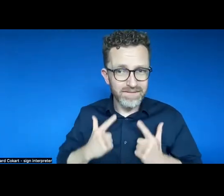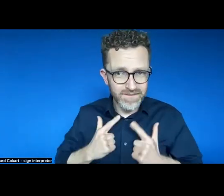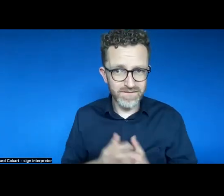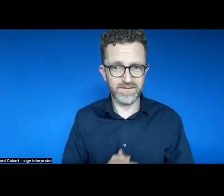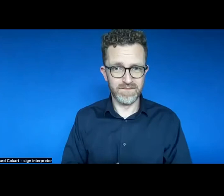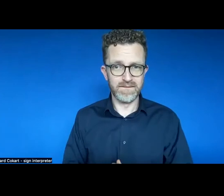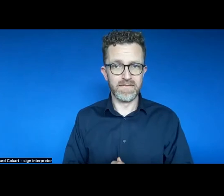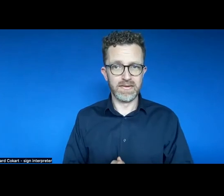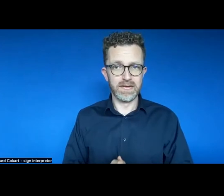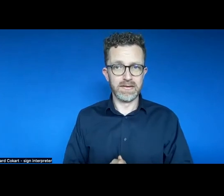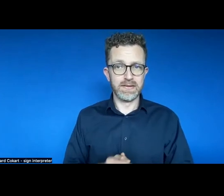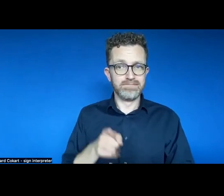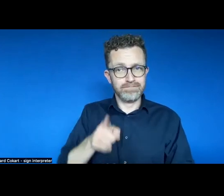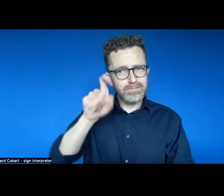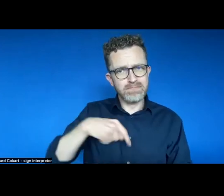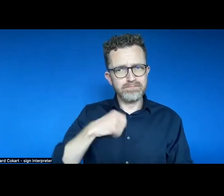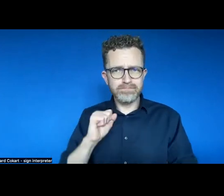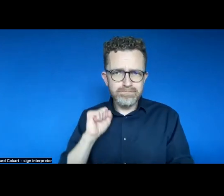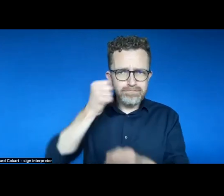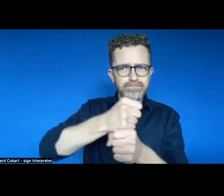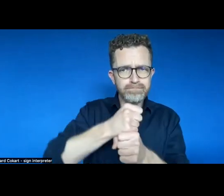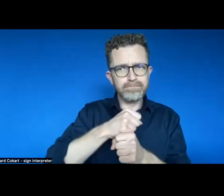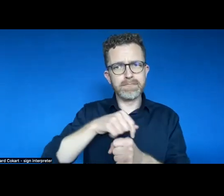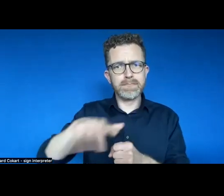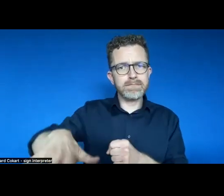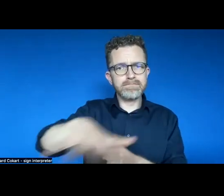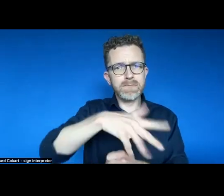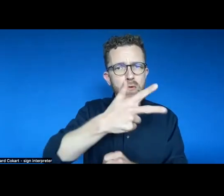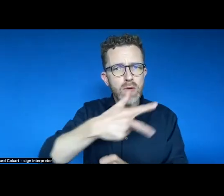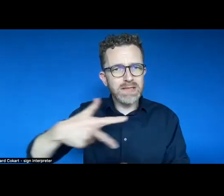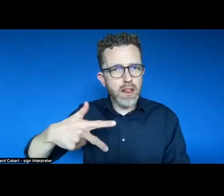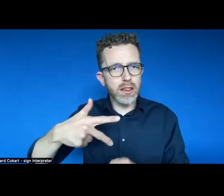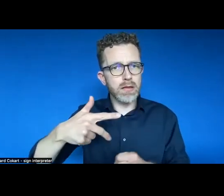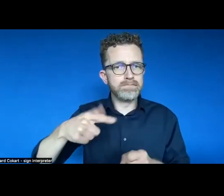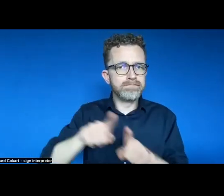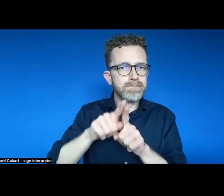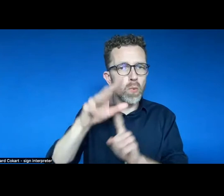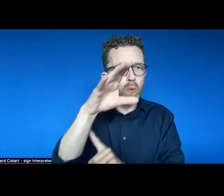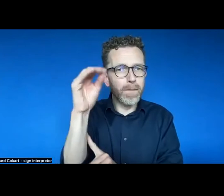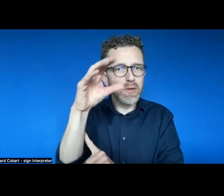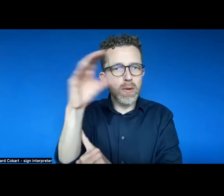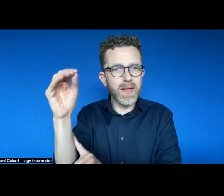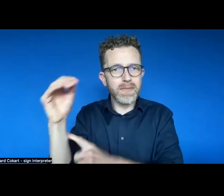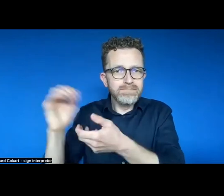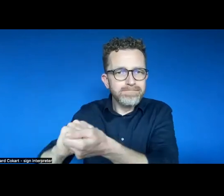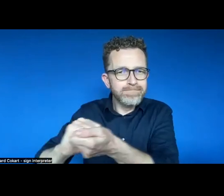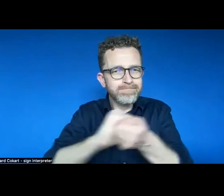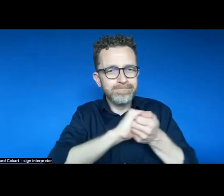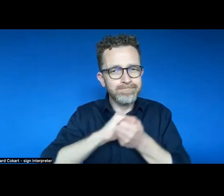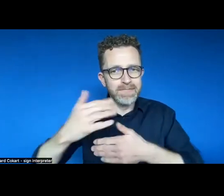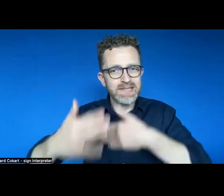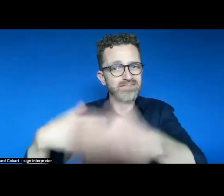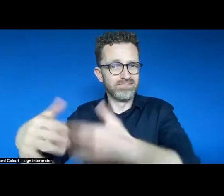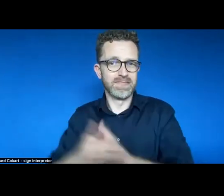Among our members, most of them, yes, they are now in